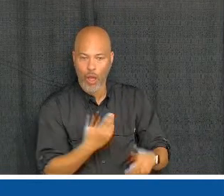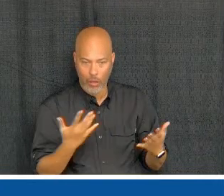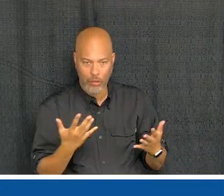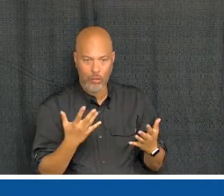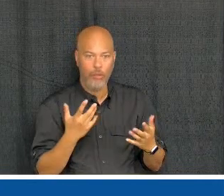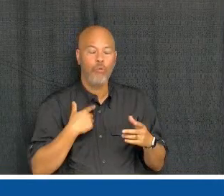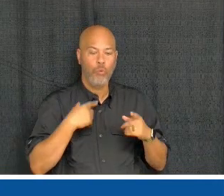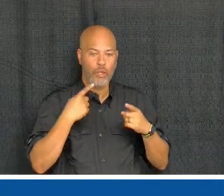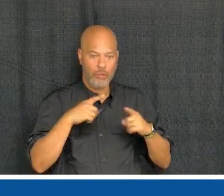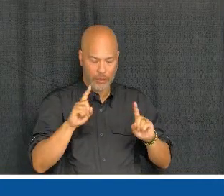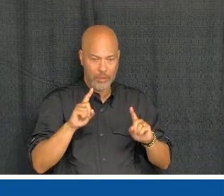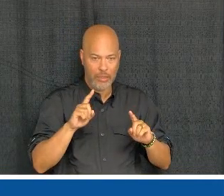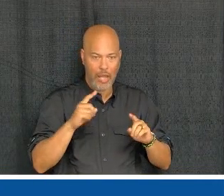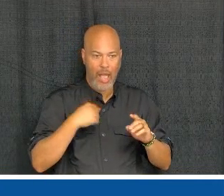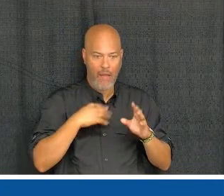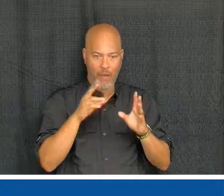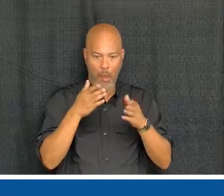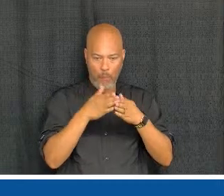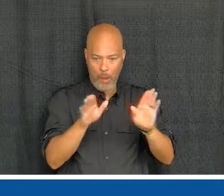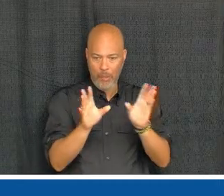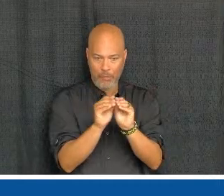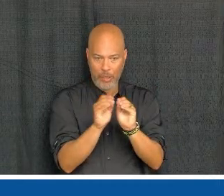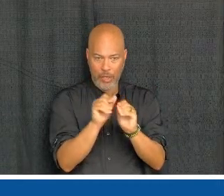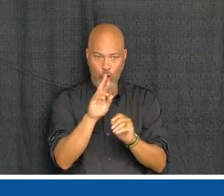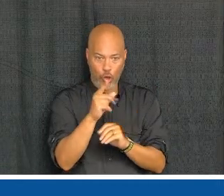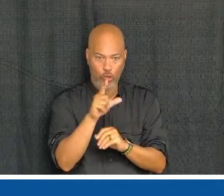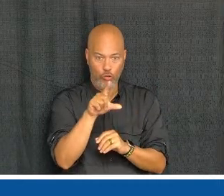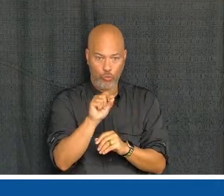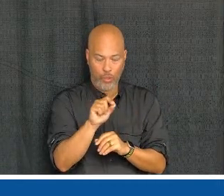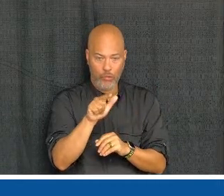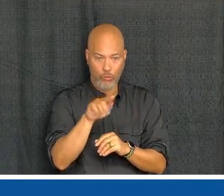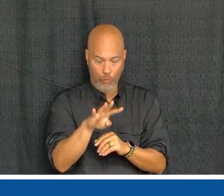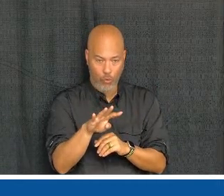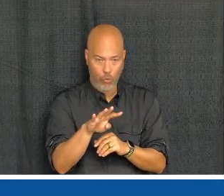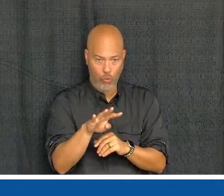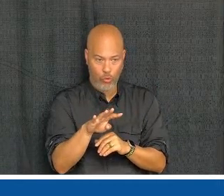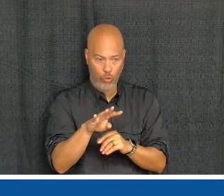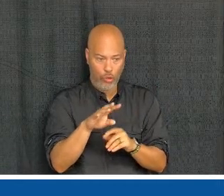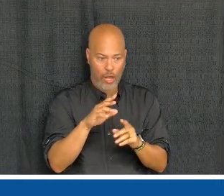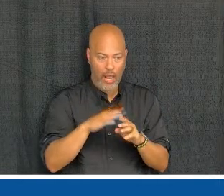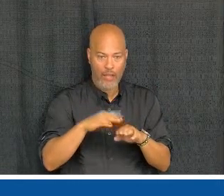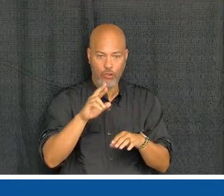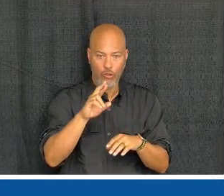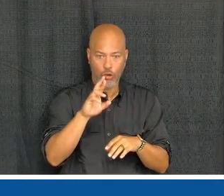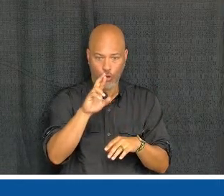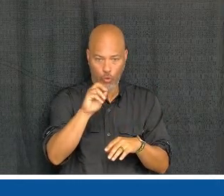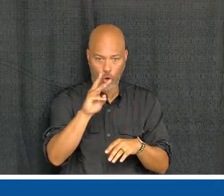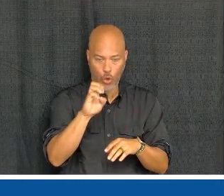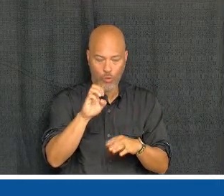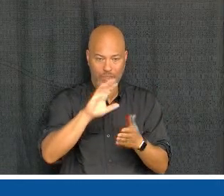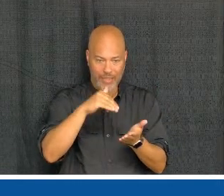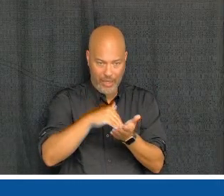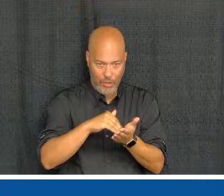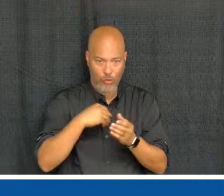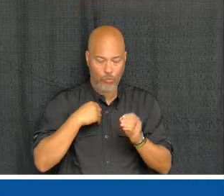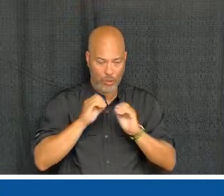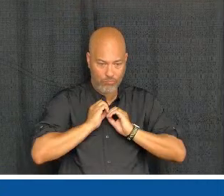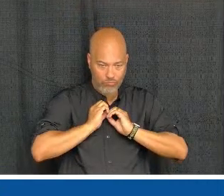We did hold a public meeting on August 22nd, 24, at the Crow Rec Center. We did send